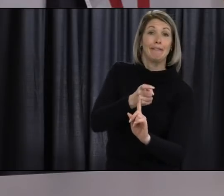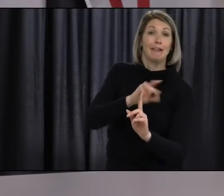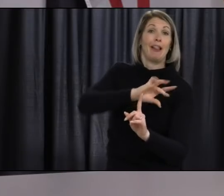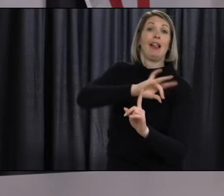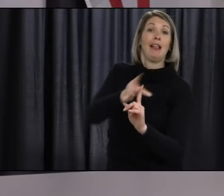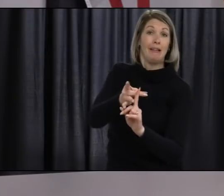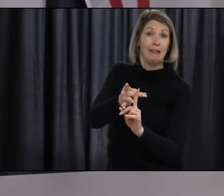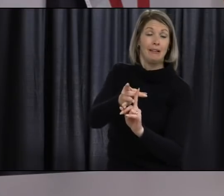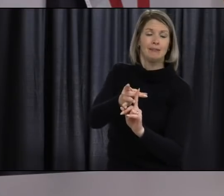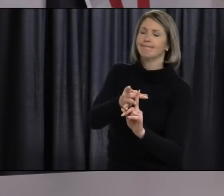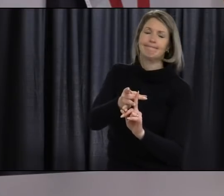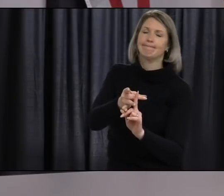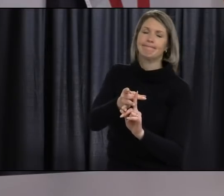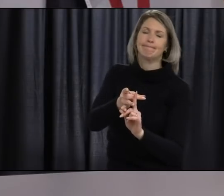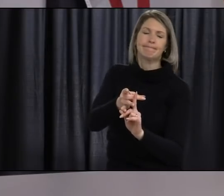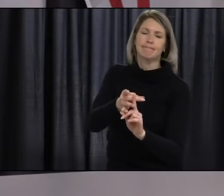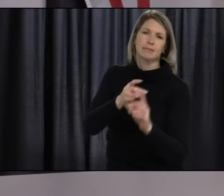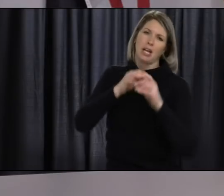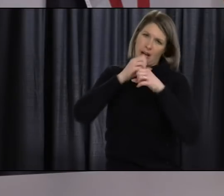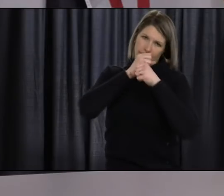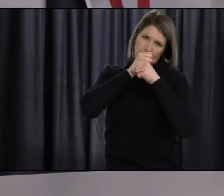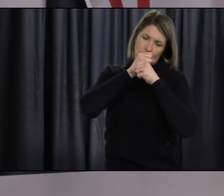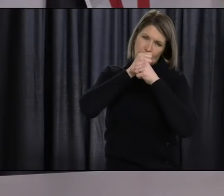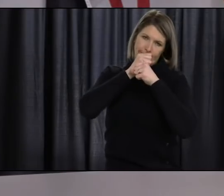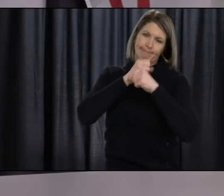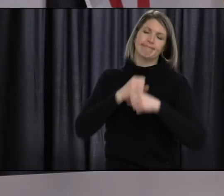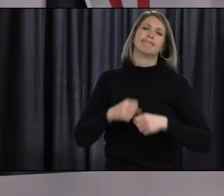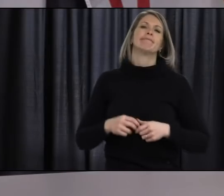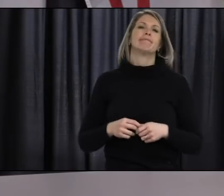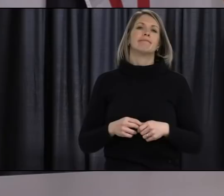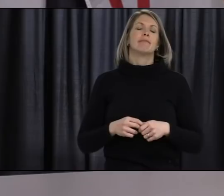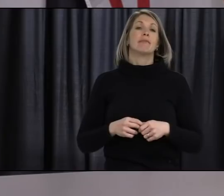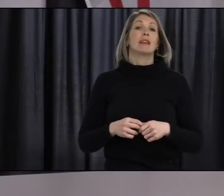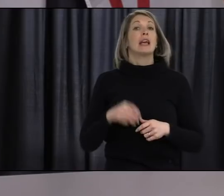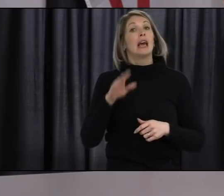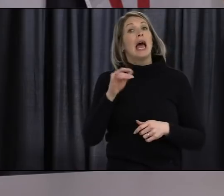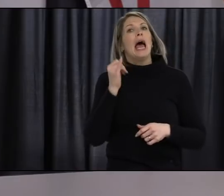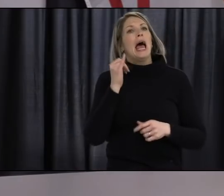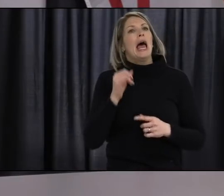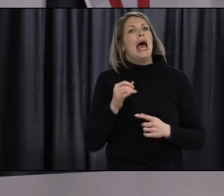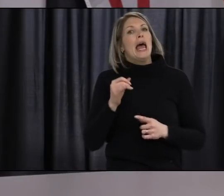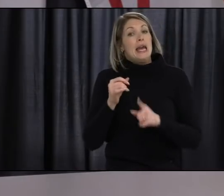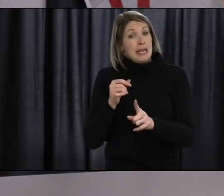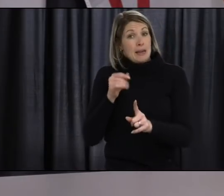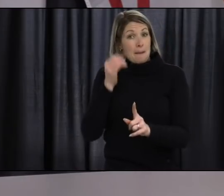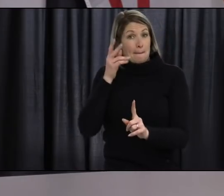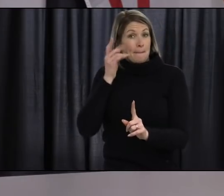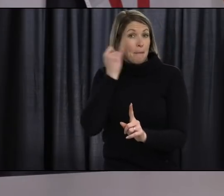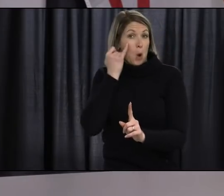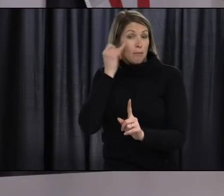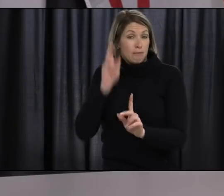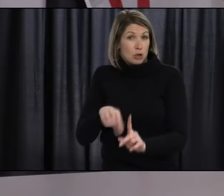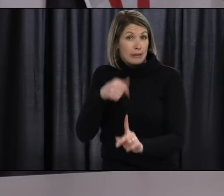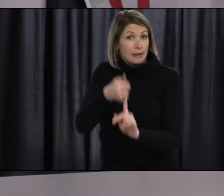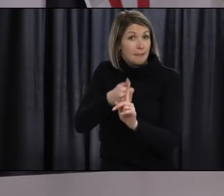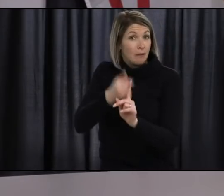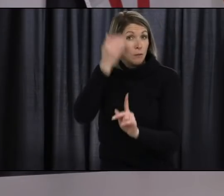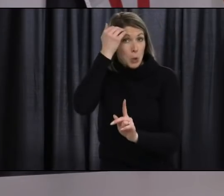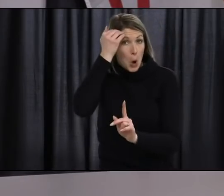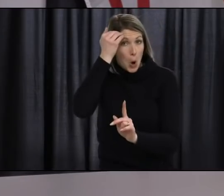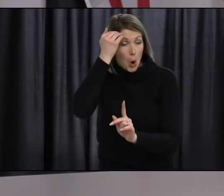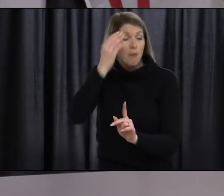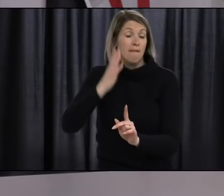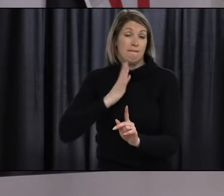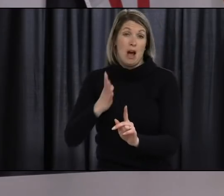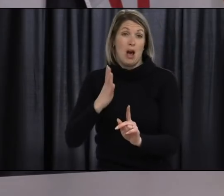patient information to a contact. Unless the person releases that information themselves, or if